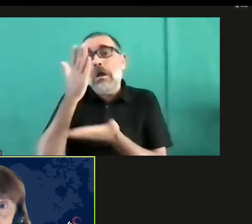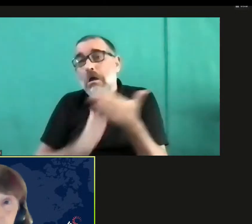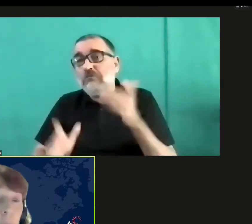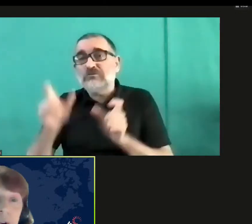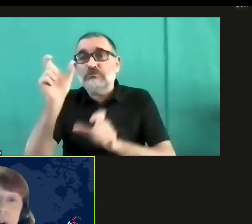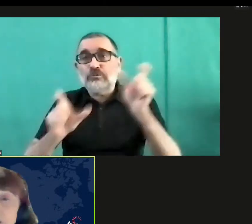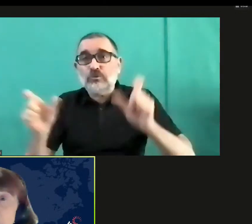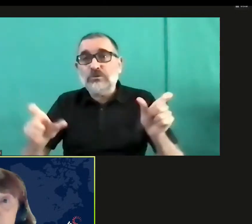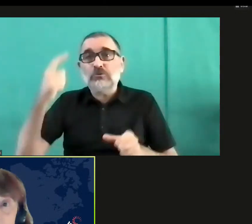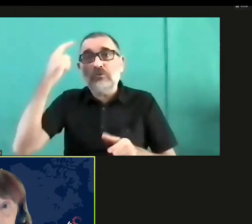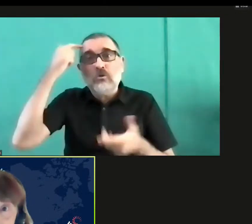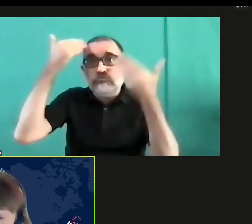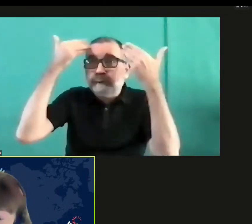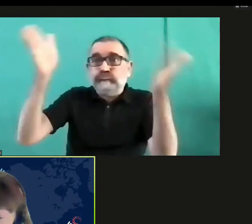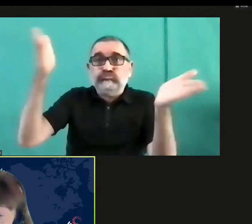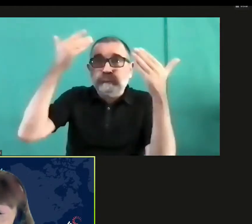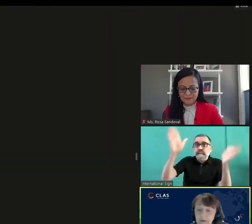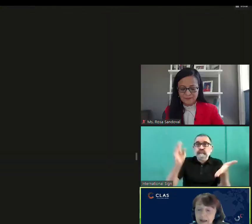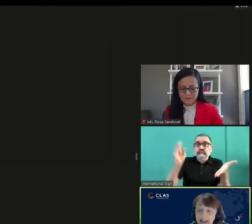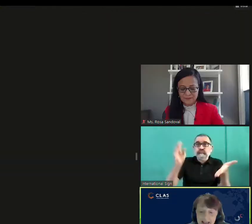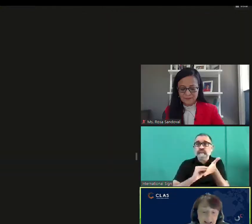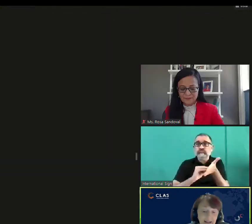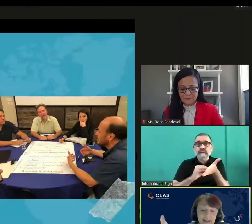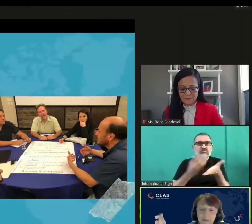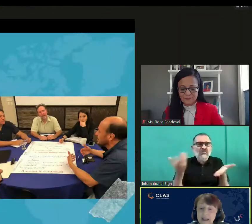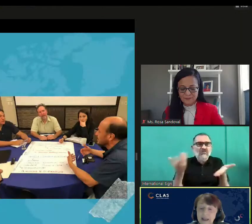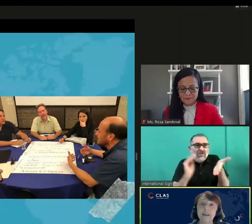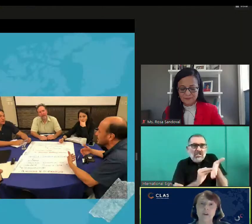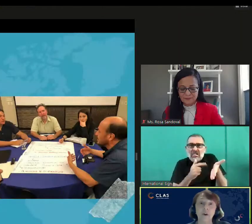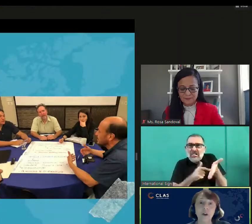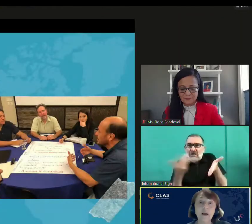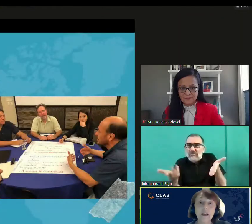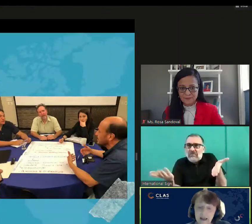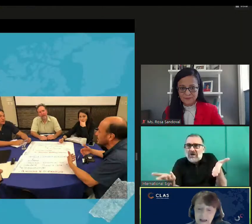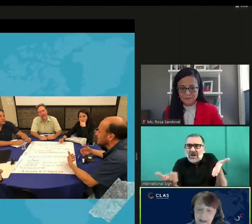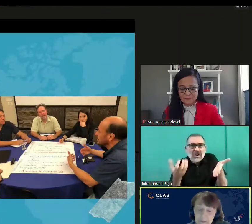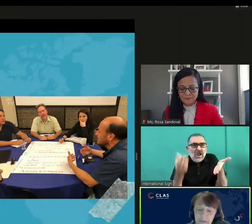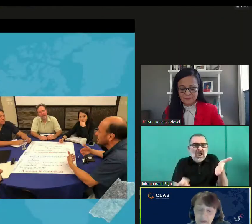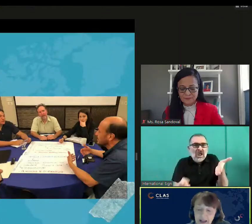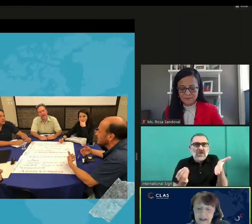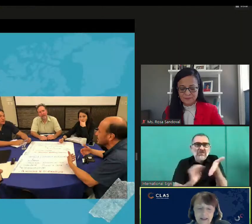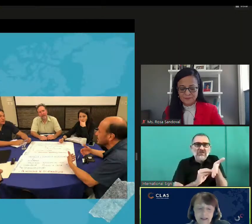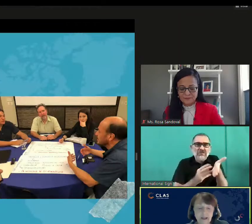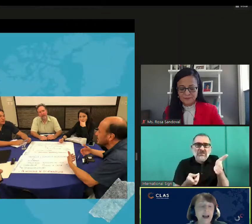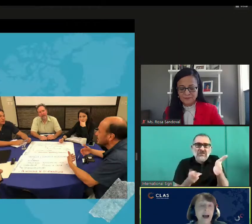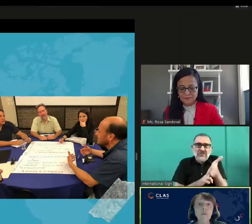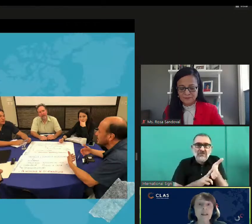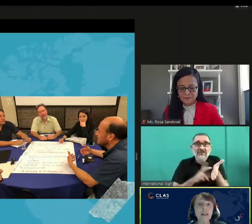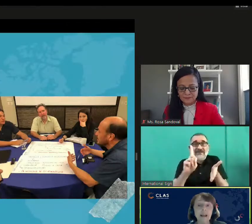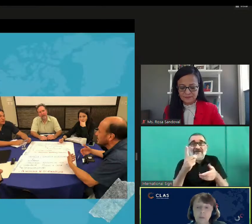Oscar Cabrera. We have economists such as Guillermo Barra in Chile, Belén in Mexico.